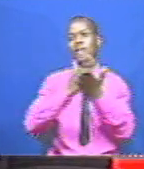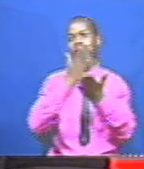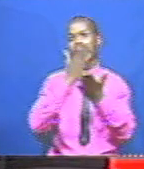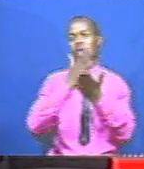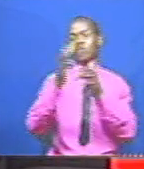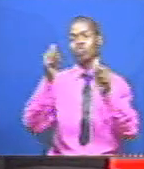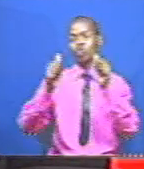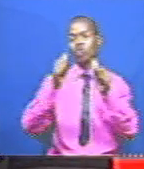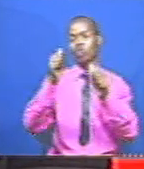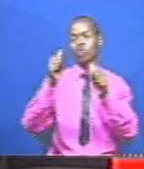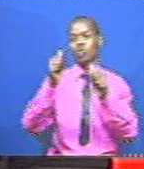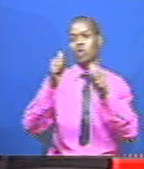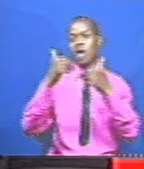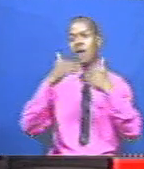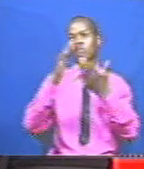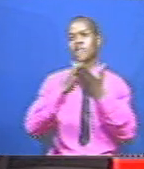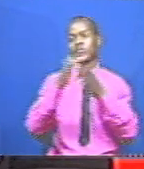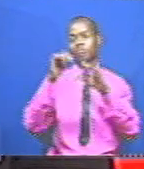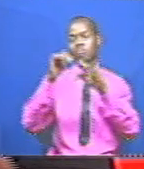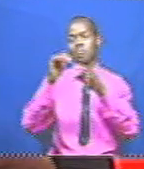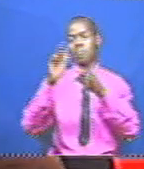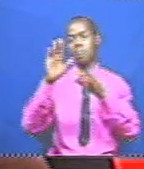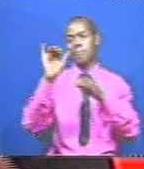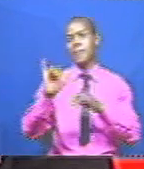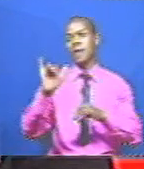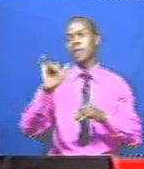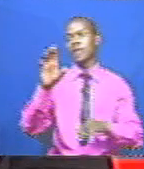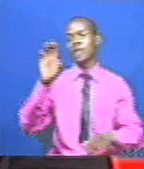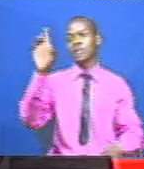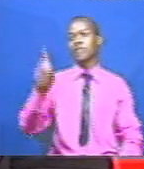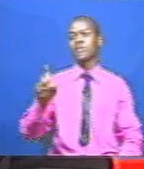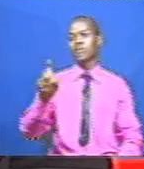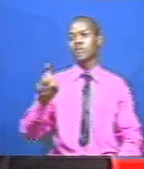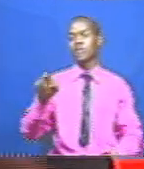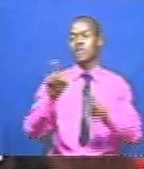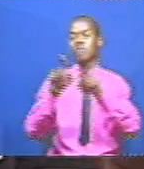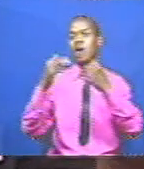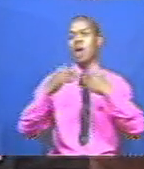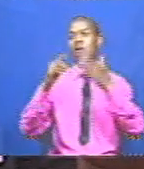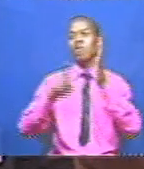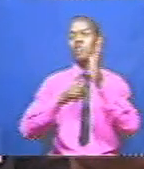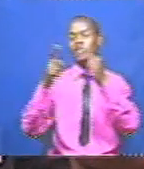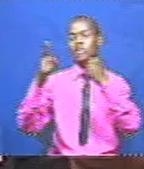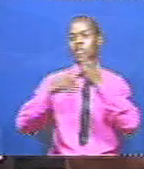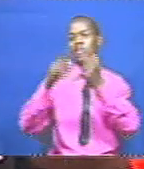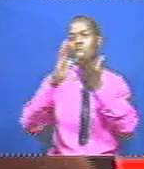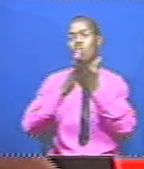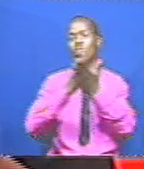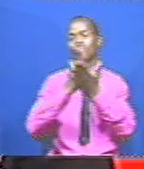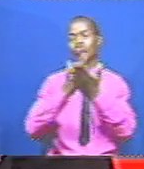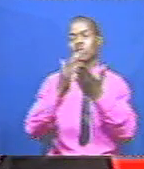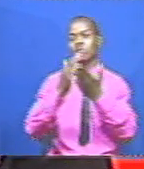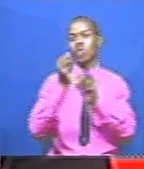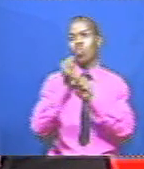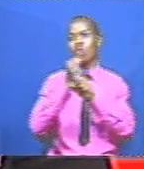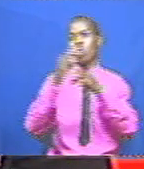divided, which are managed by the county executive. Mm-hmm. The county executive, we have formulated 6 sector working groups, which